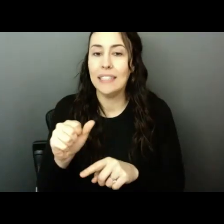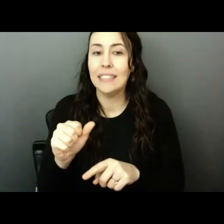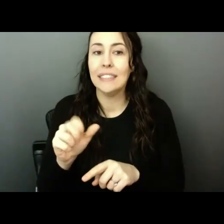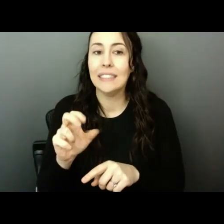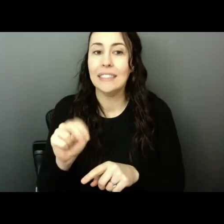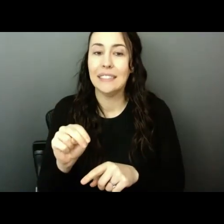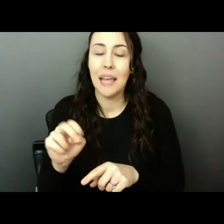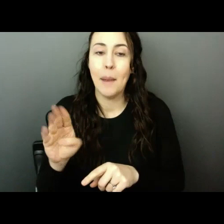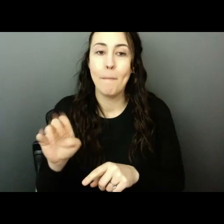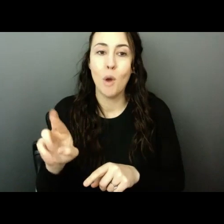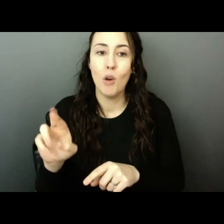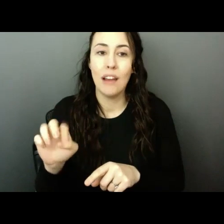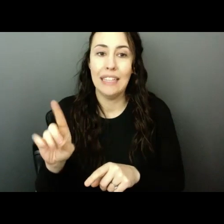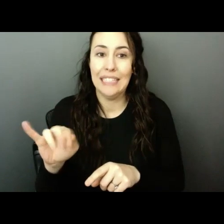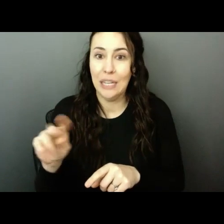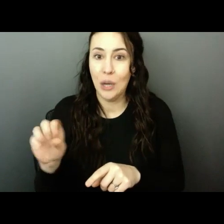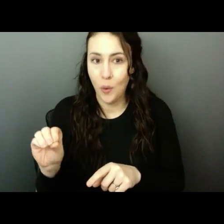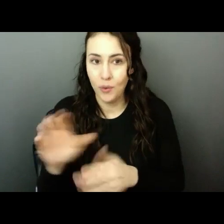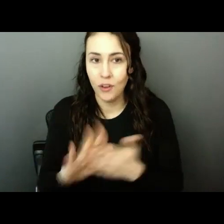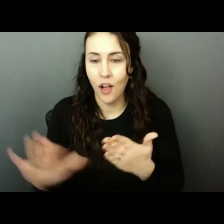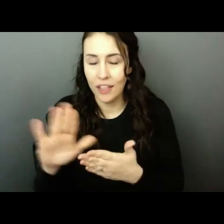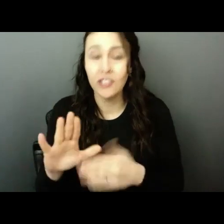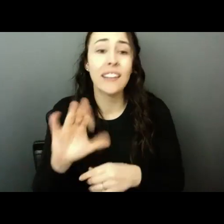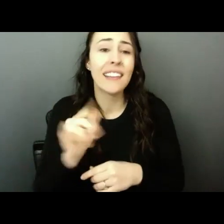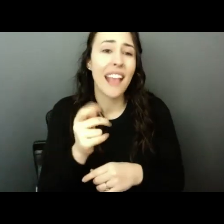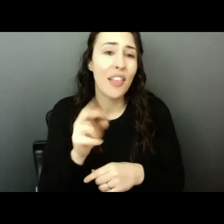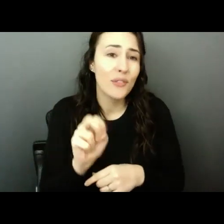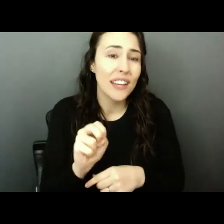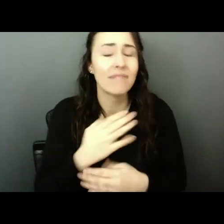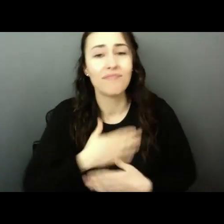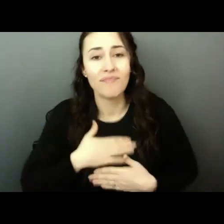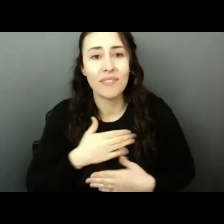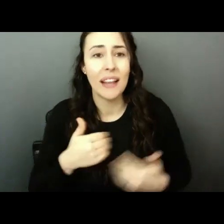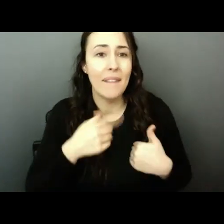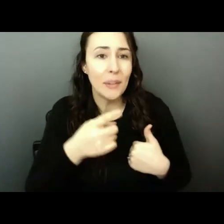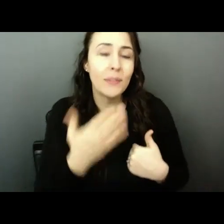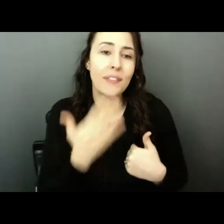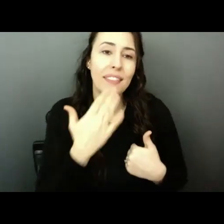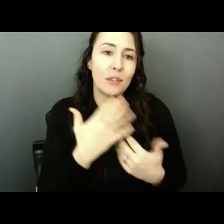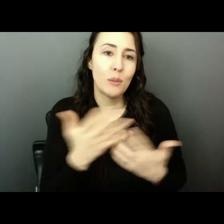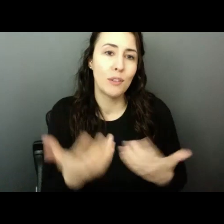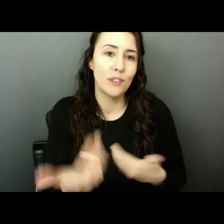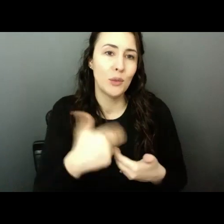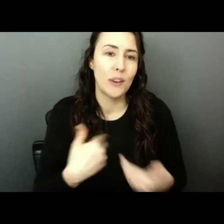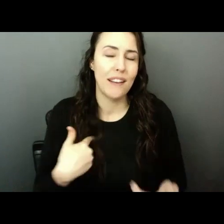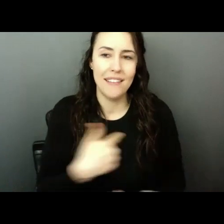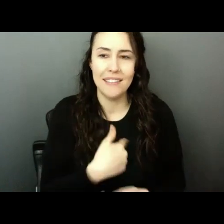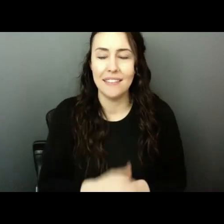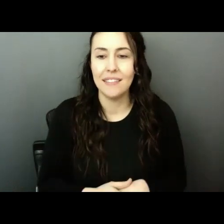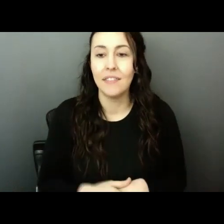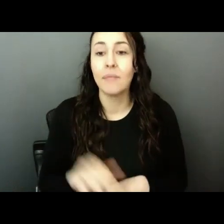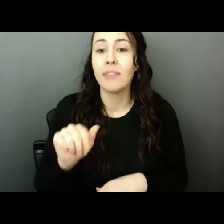College. Catherine, great pleasure to have you. Thank you so much for joining us. Alicia and